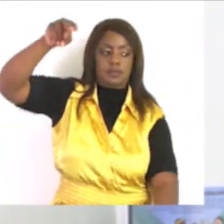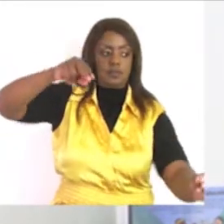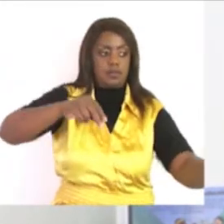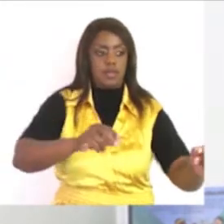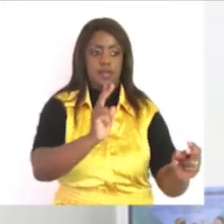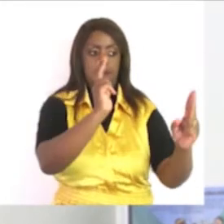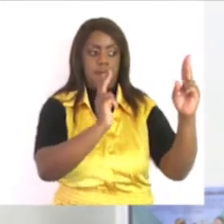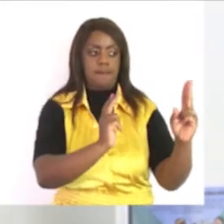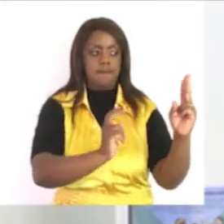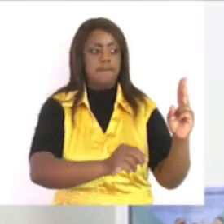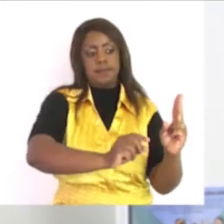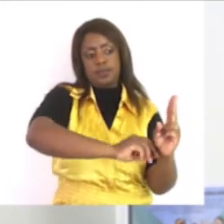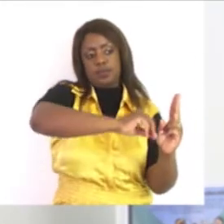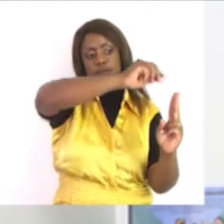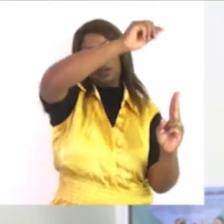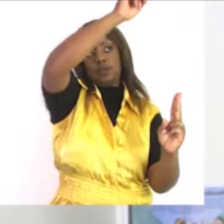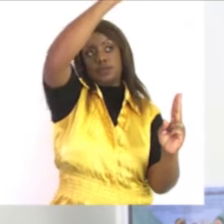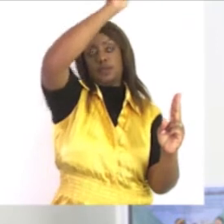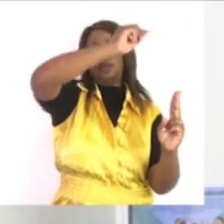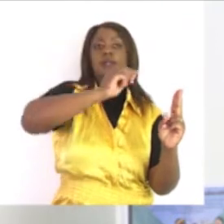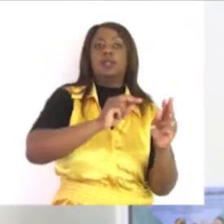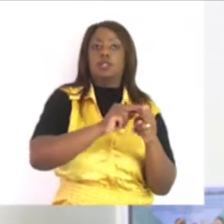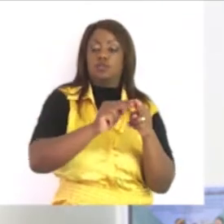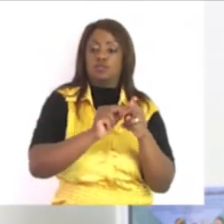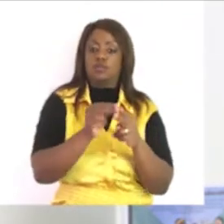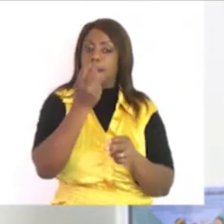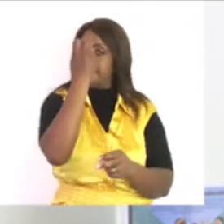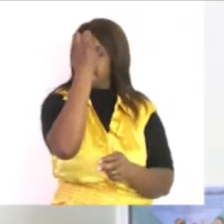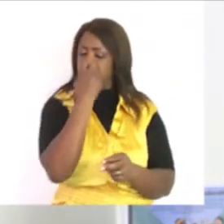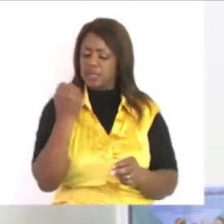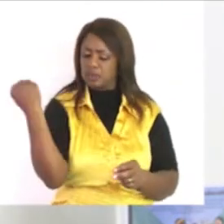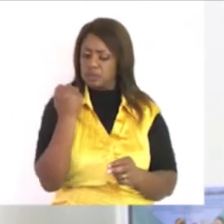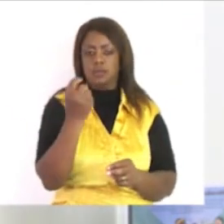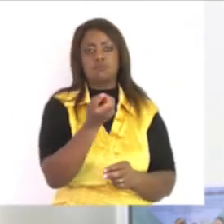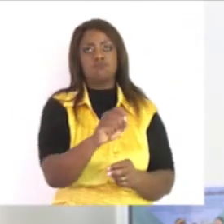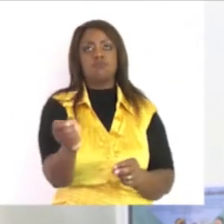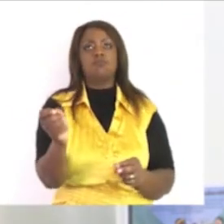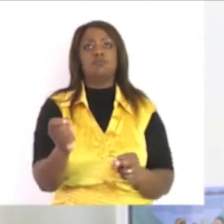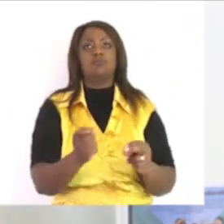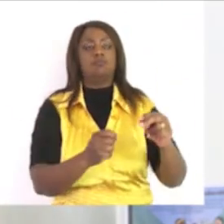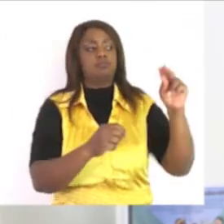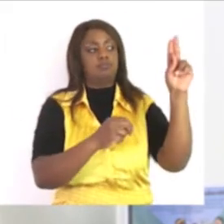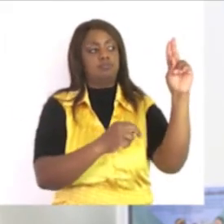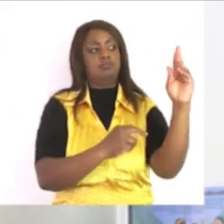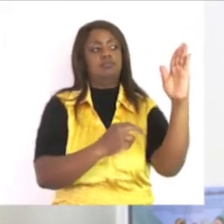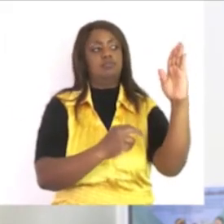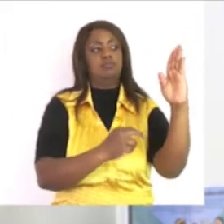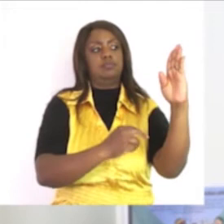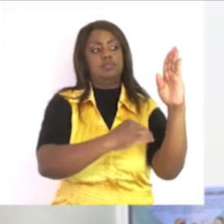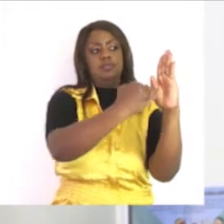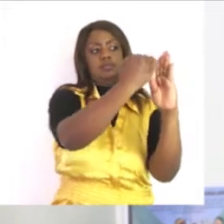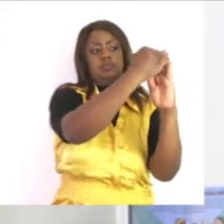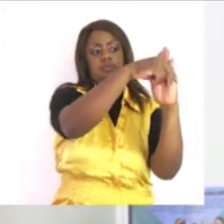end. Just stand straight and look forward. Then I have to put this straight, and